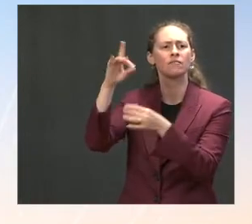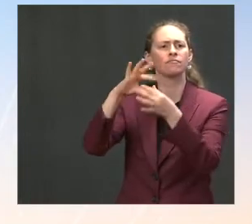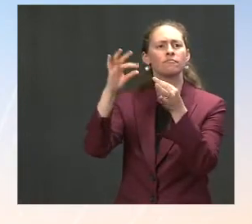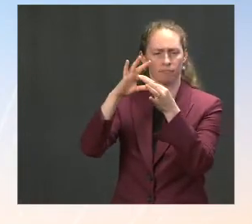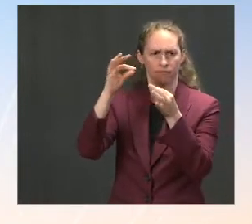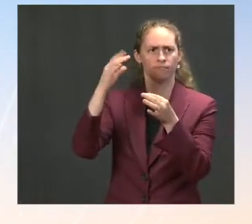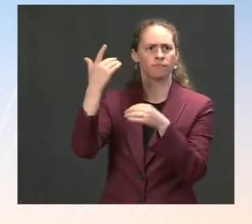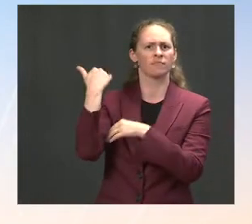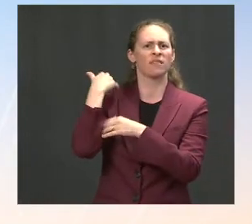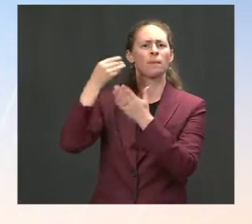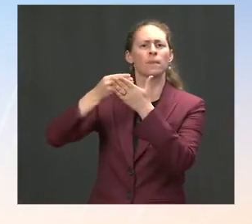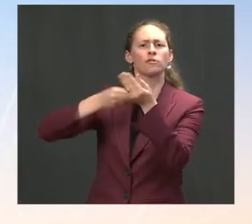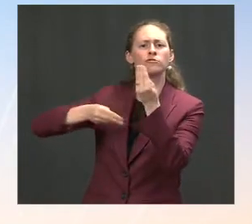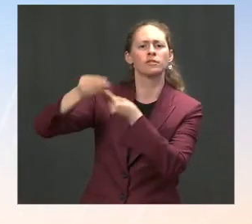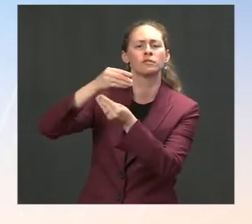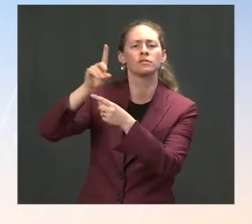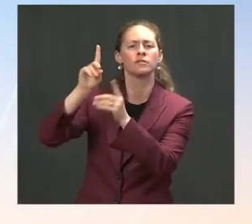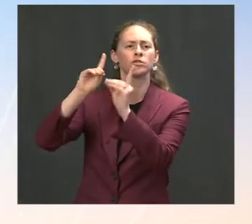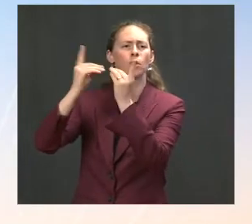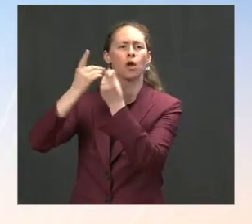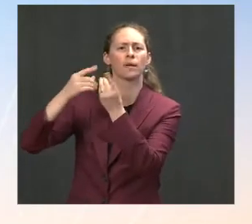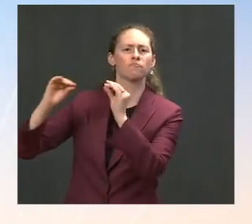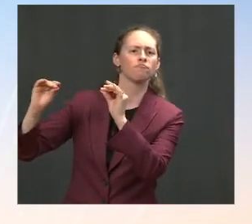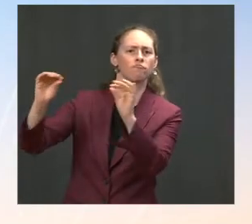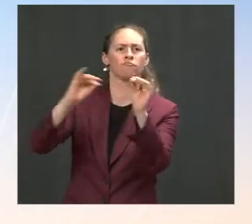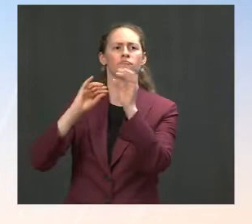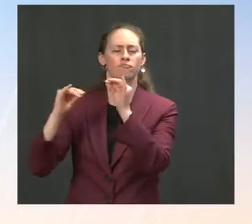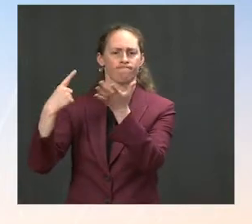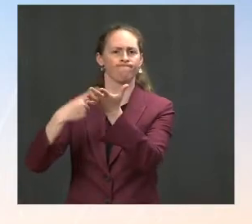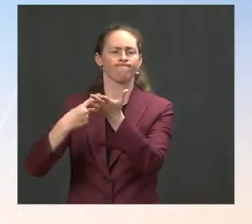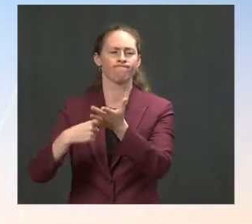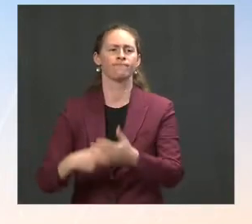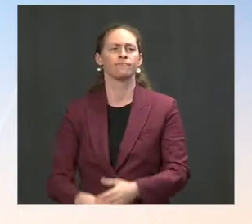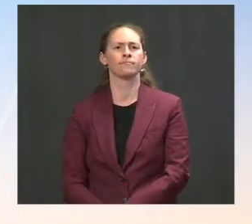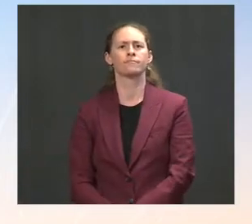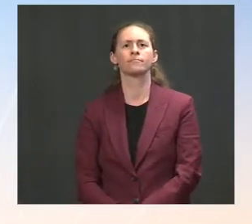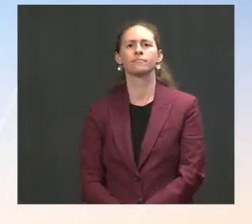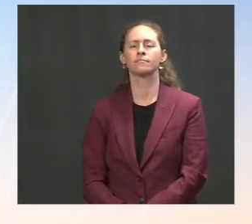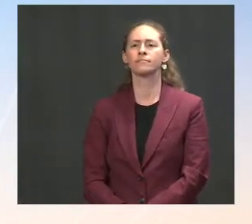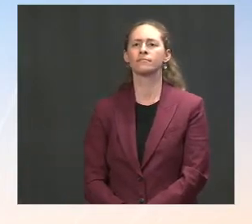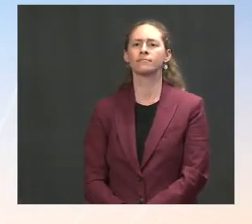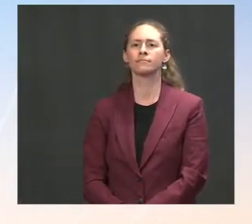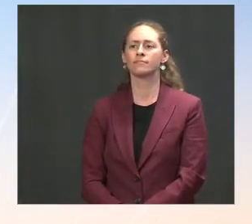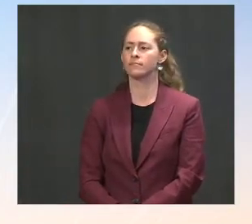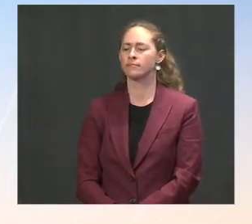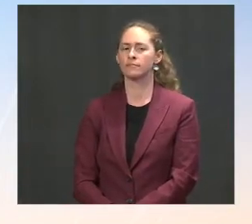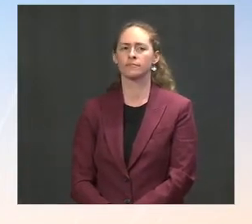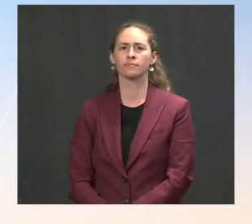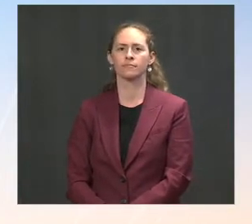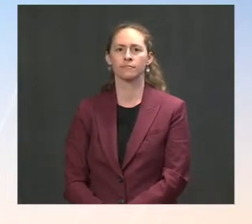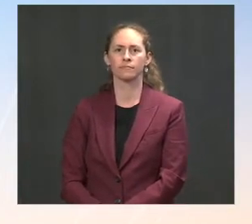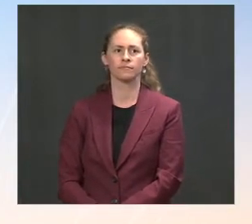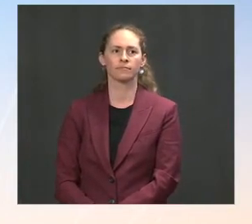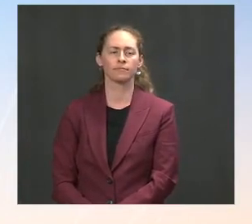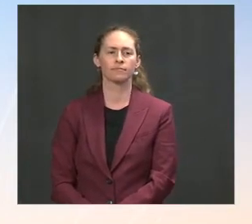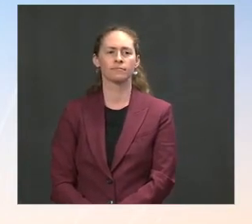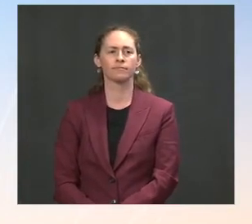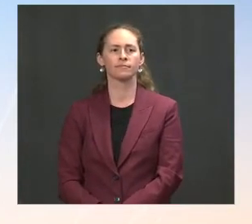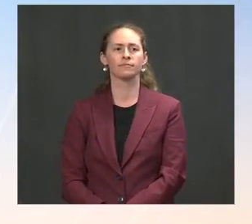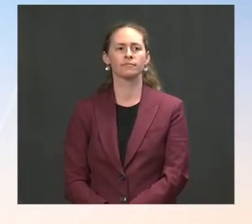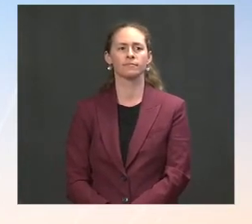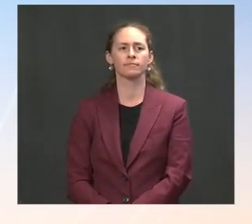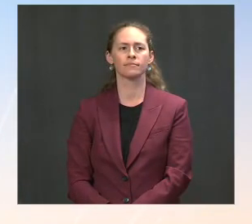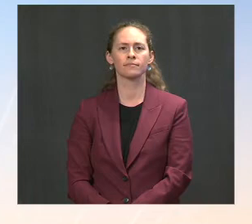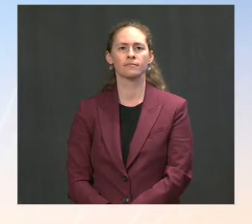debt limit isn't raised by August, and she indicated those could run out shortly after lawmakers return, possibly as soon as October. So does the White